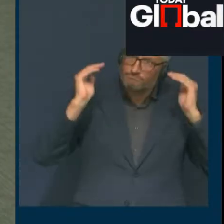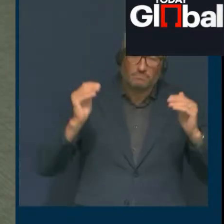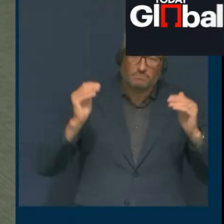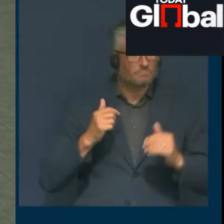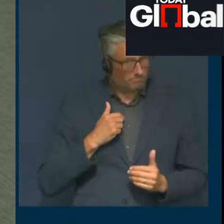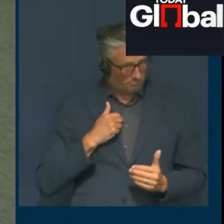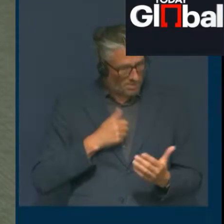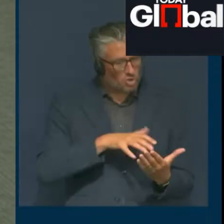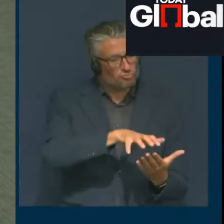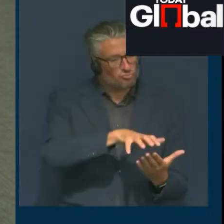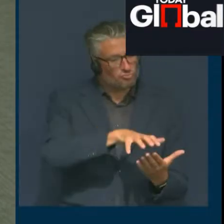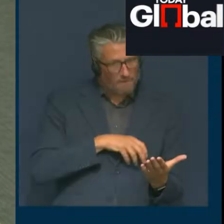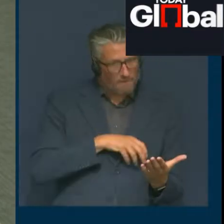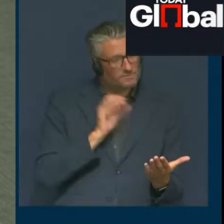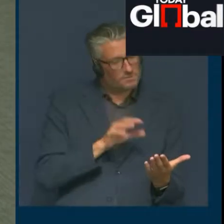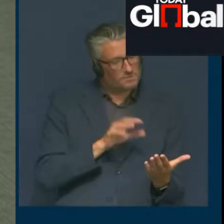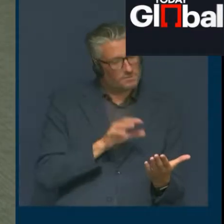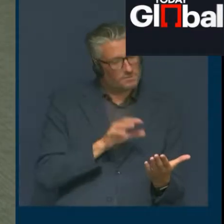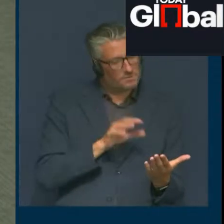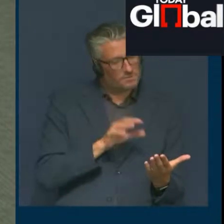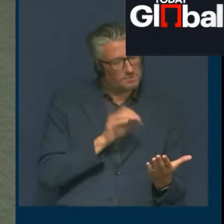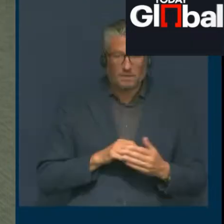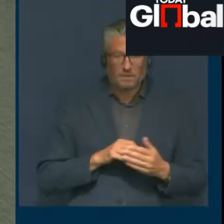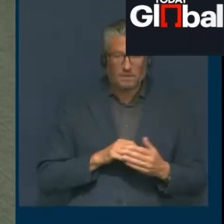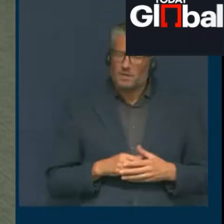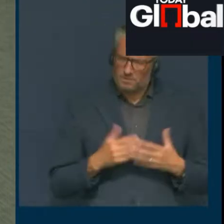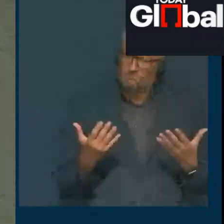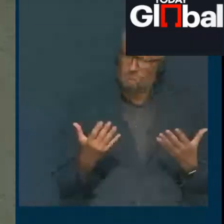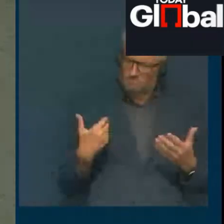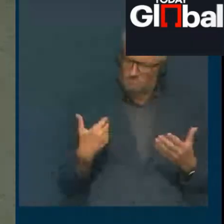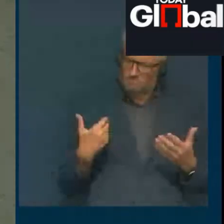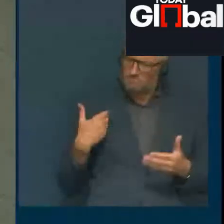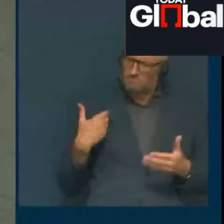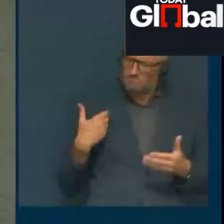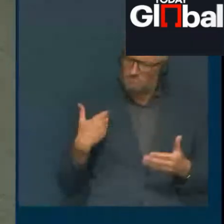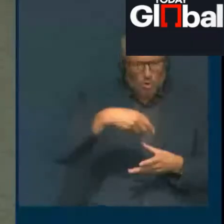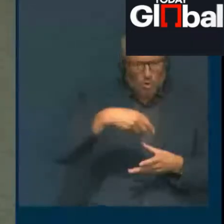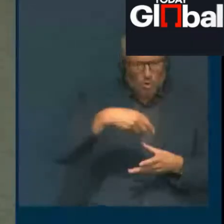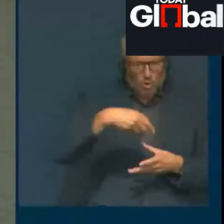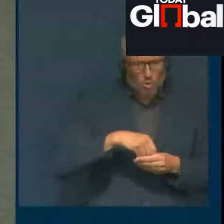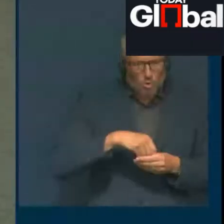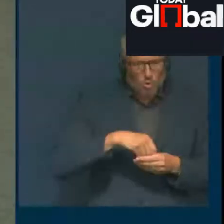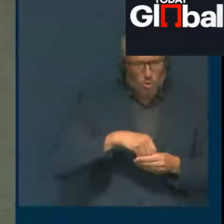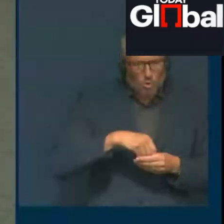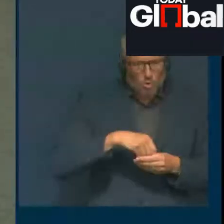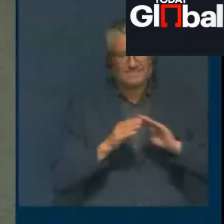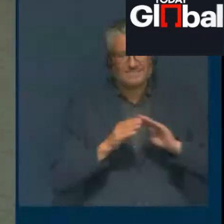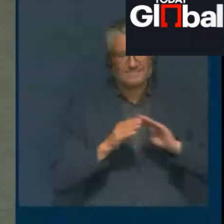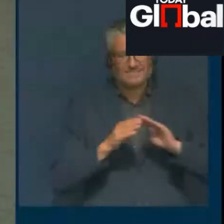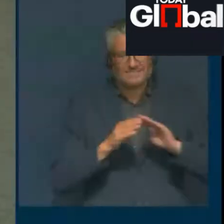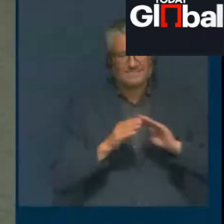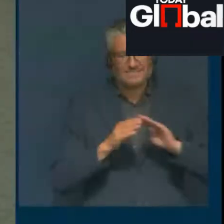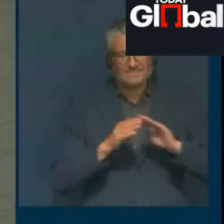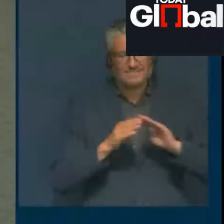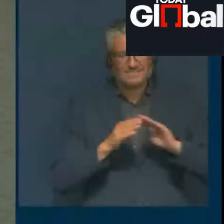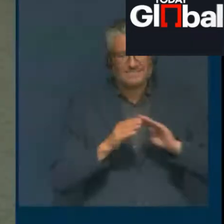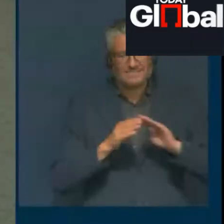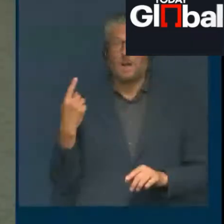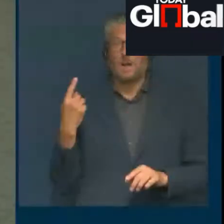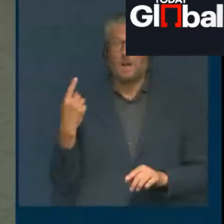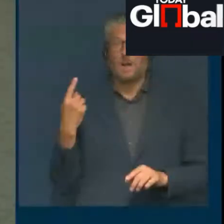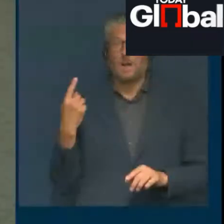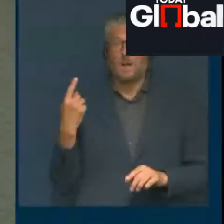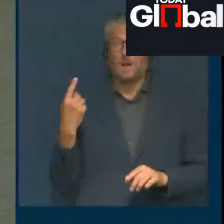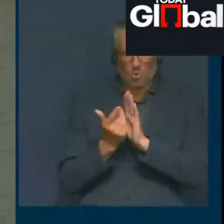We have been including persons with disabilities as well as the legislative authority that has organized a number of visits